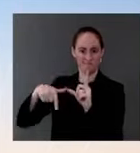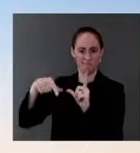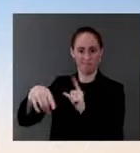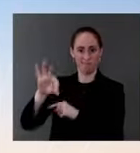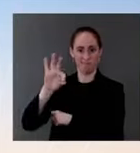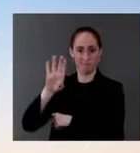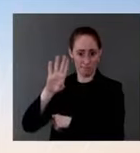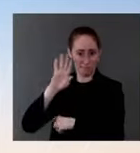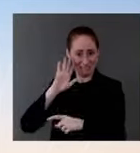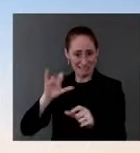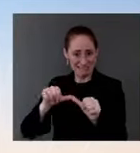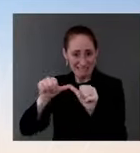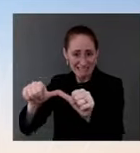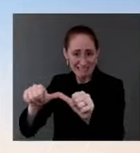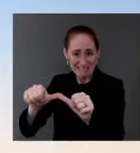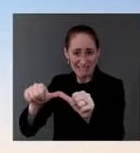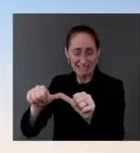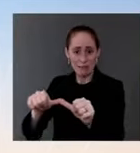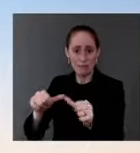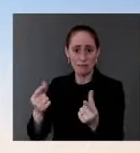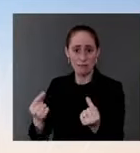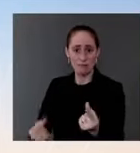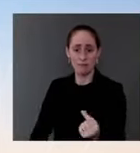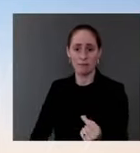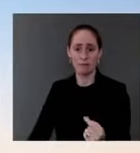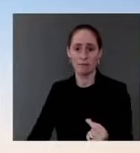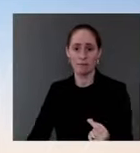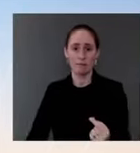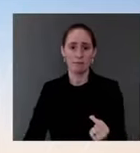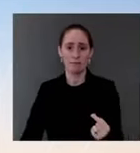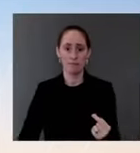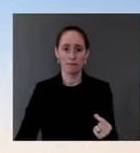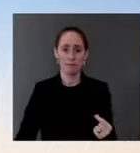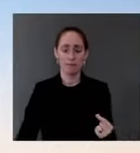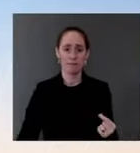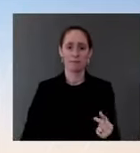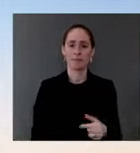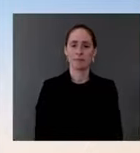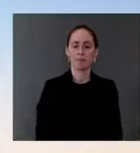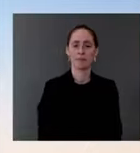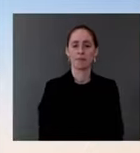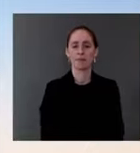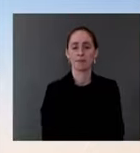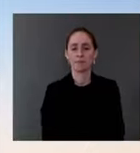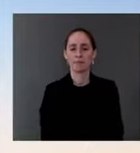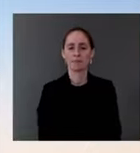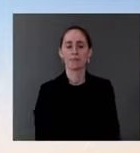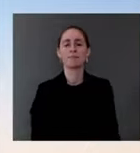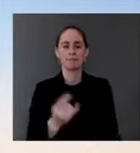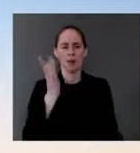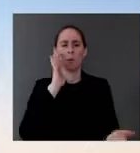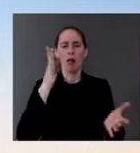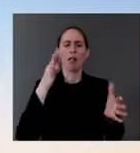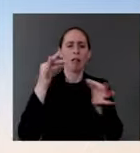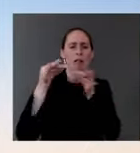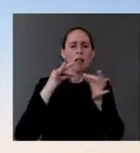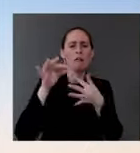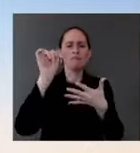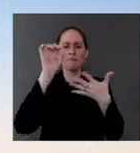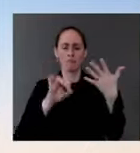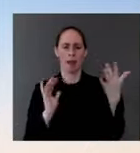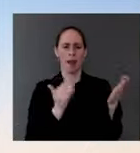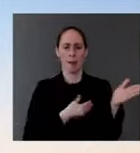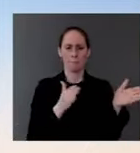release more details about our plans, and we'll engage directly with federal student loan borrowers to ensure they have the resources they need and are in the appropriate